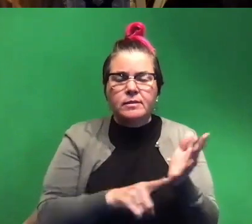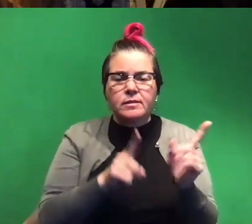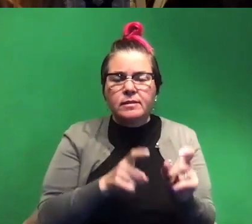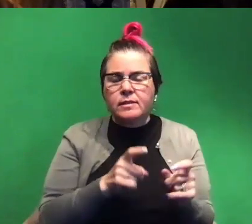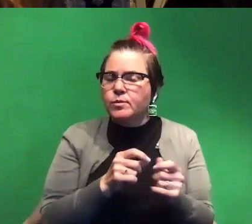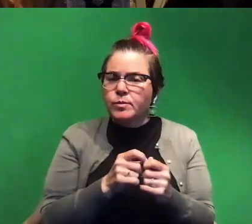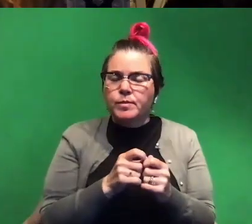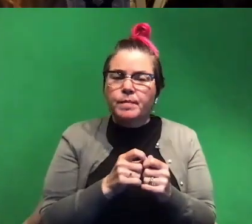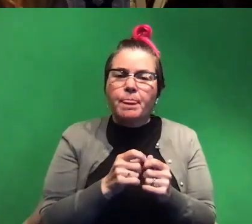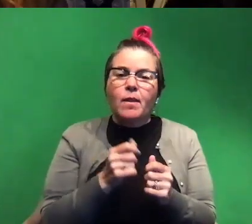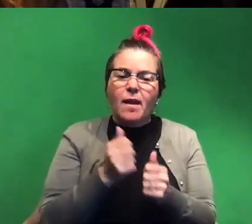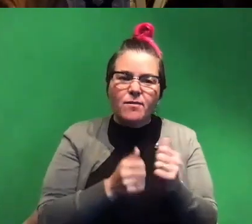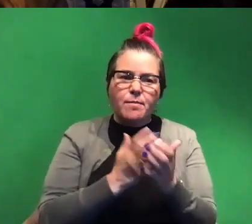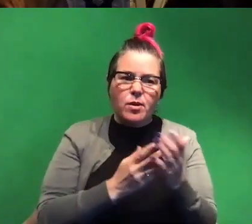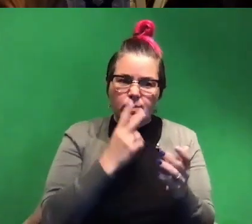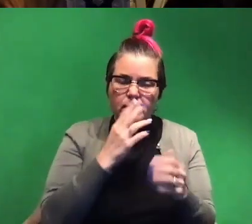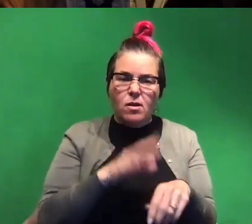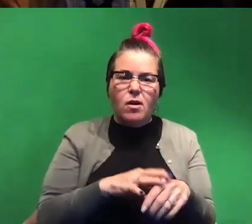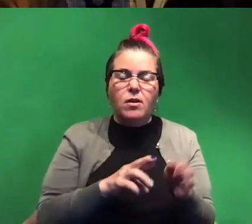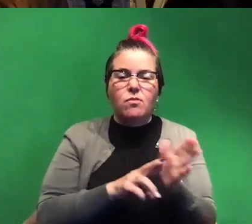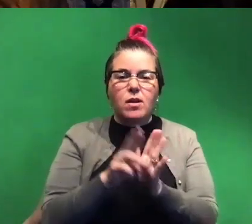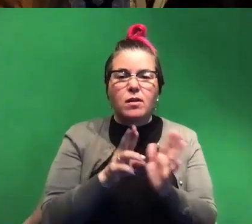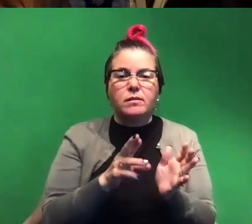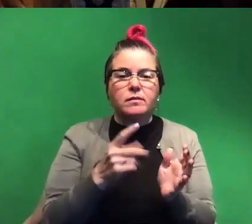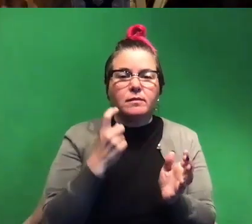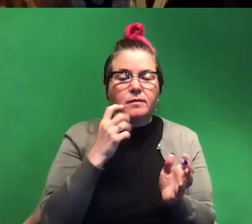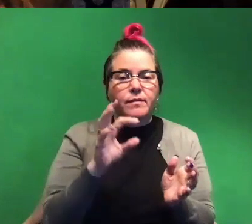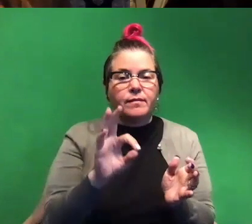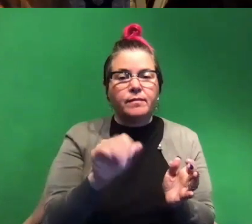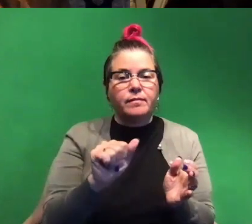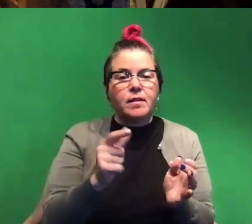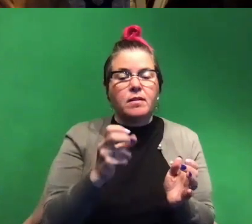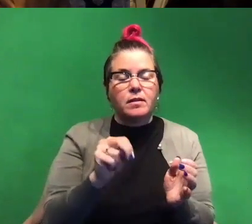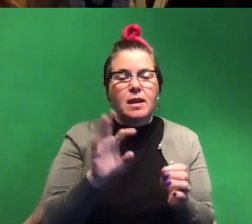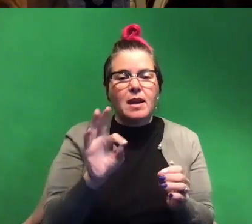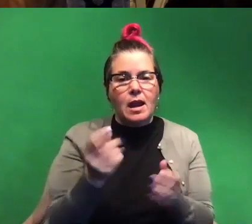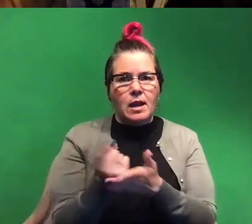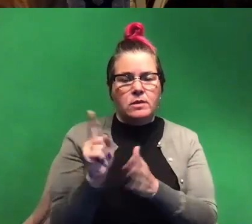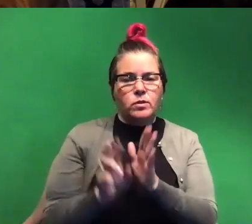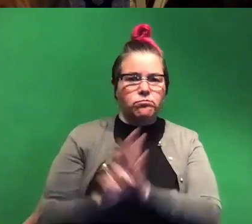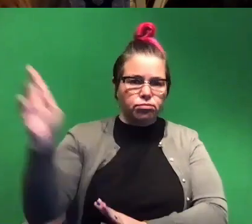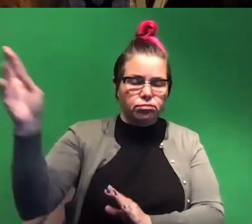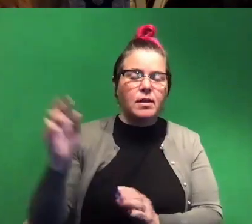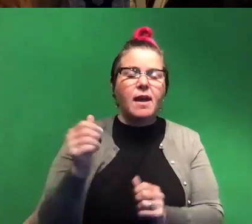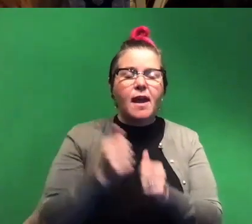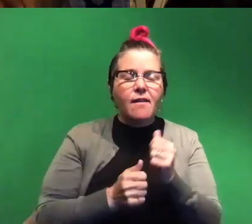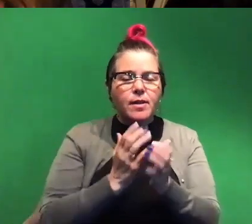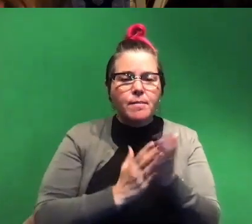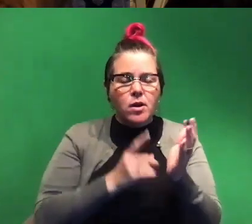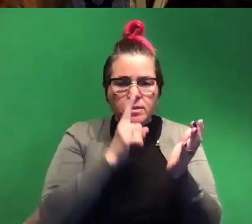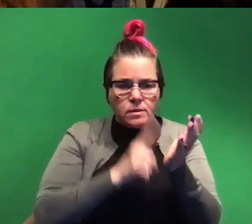see on a rocket like the Falcon 9 that launched people last week, every component has